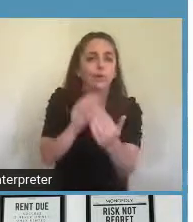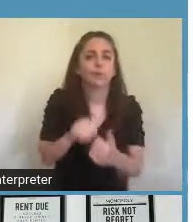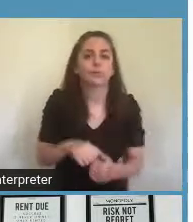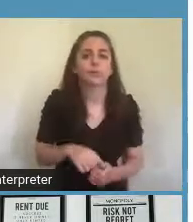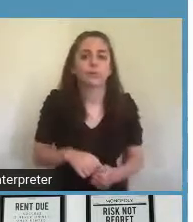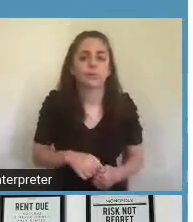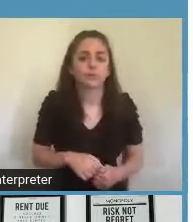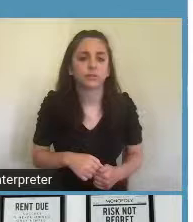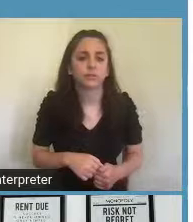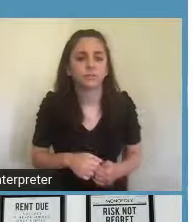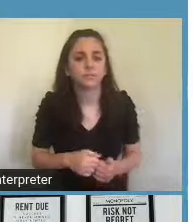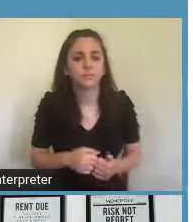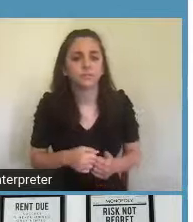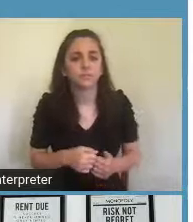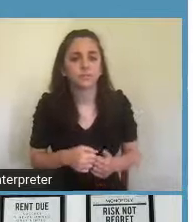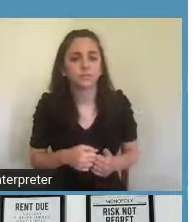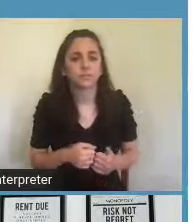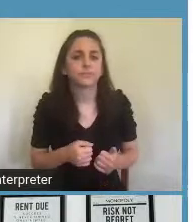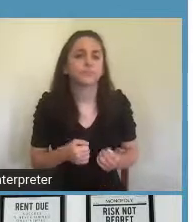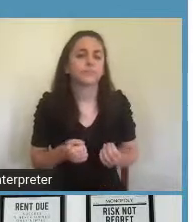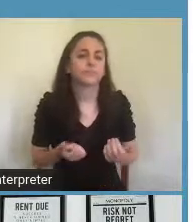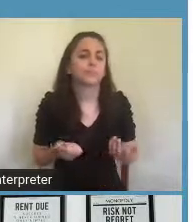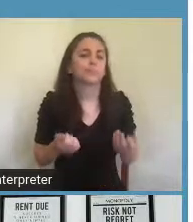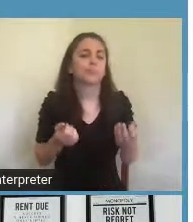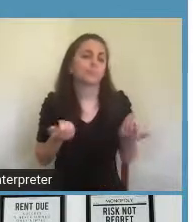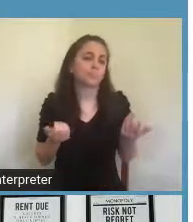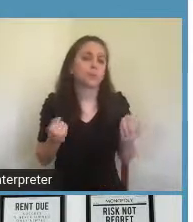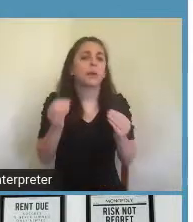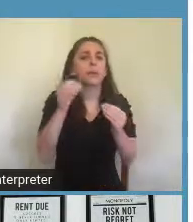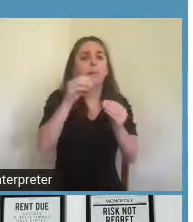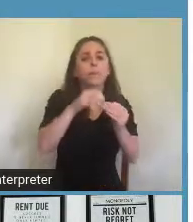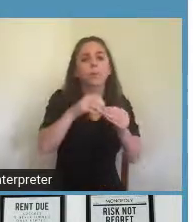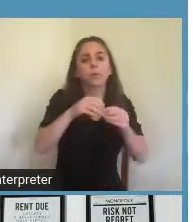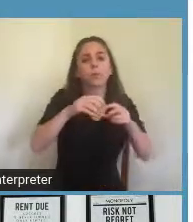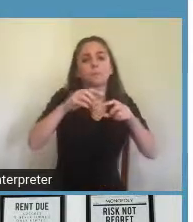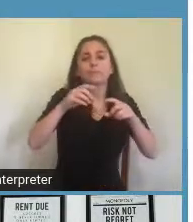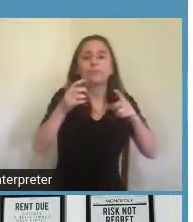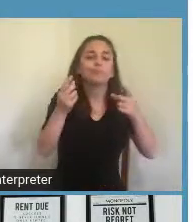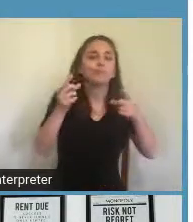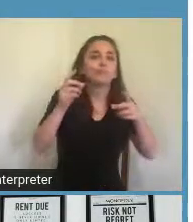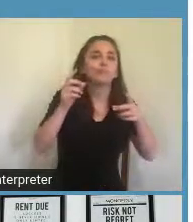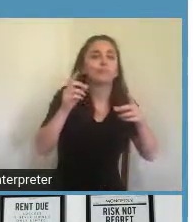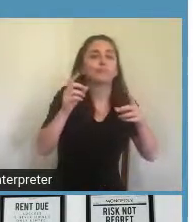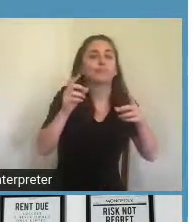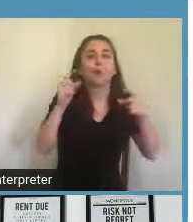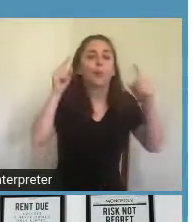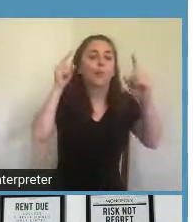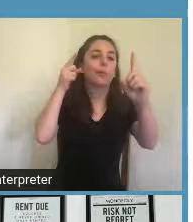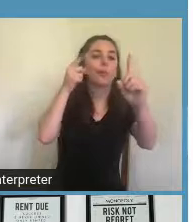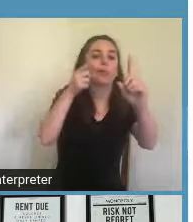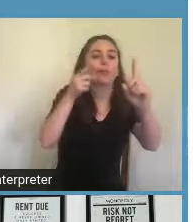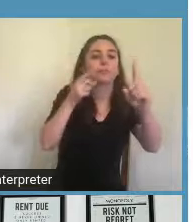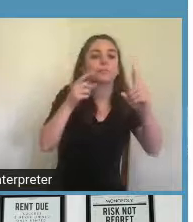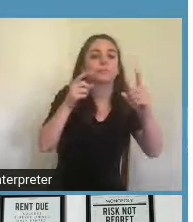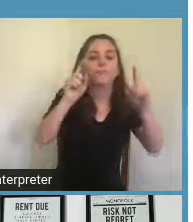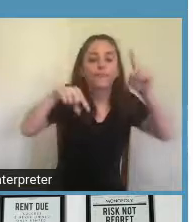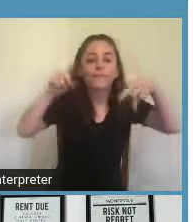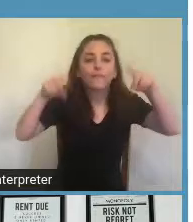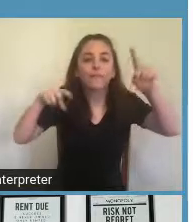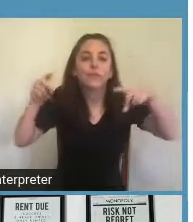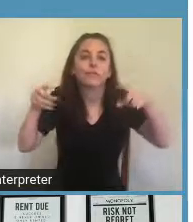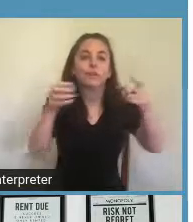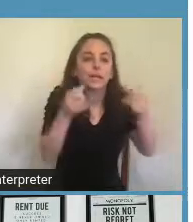pipeline for a more diverse set of individuals. My affiliation with GET has